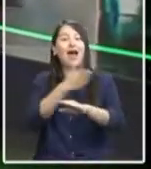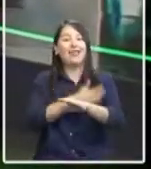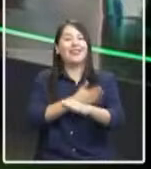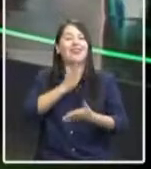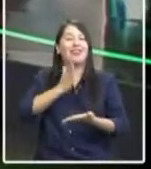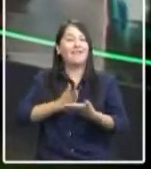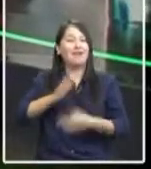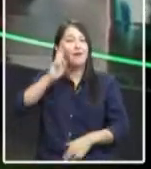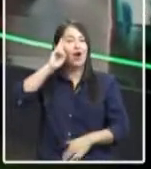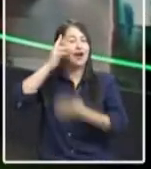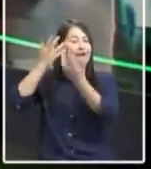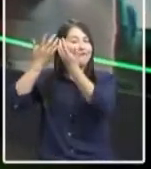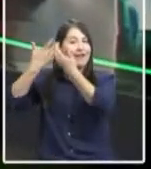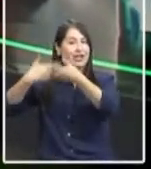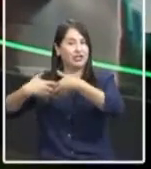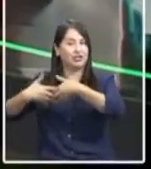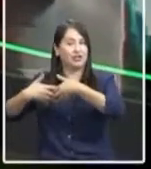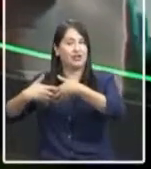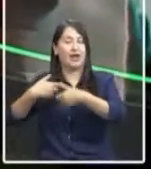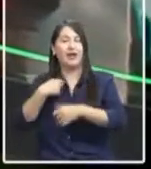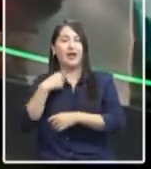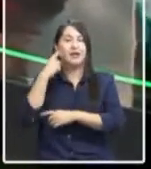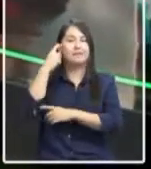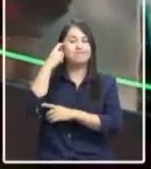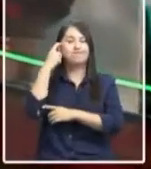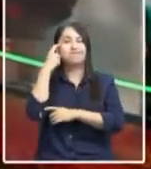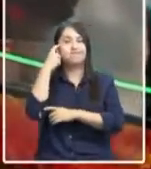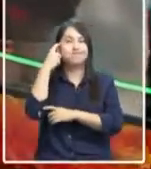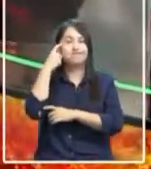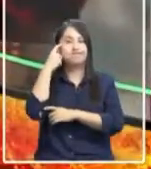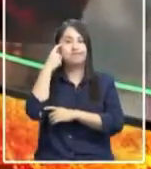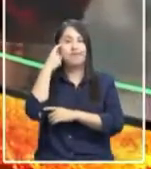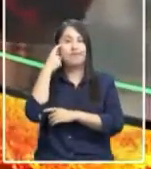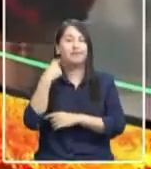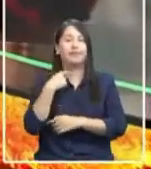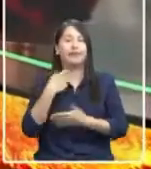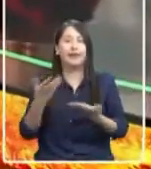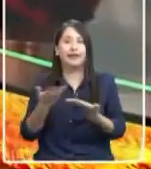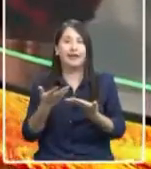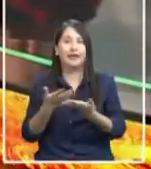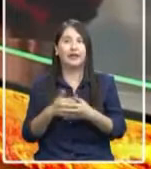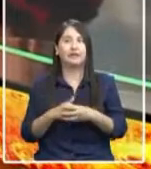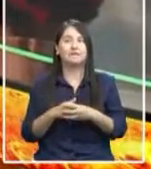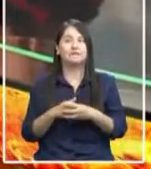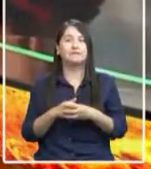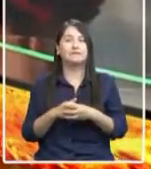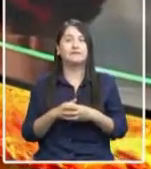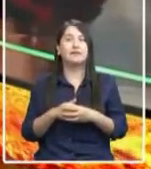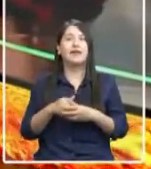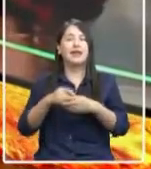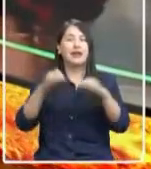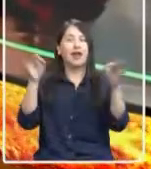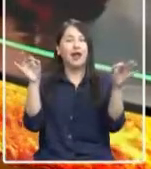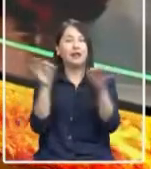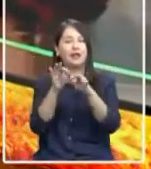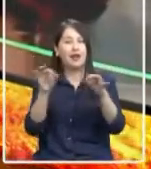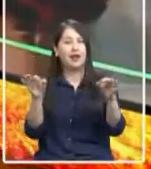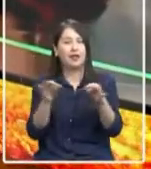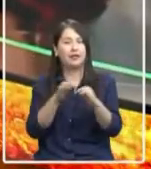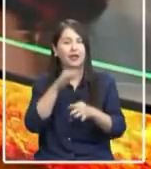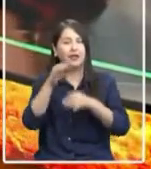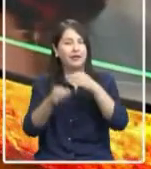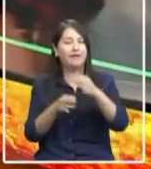to be skeptical about the kinds of grandiose claims that we often hear from the technological world, but at the same time